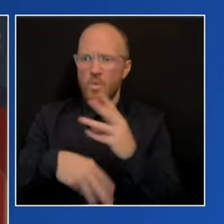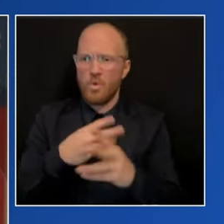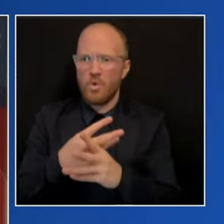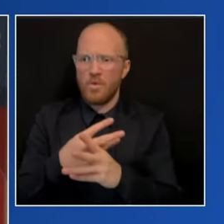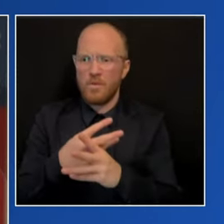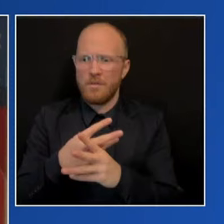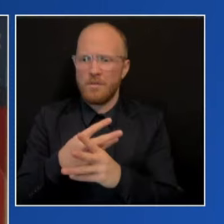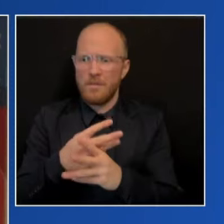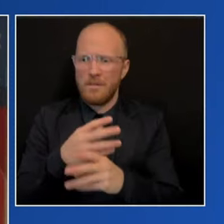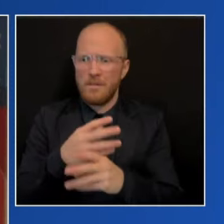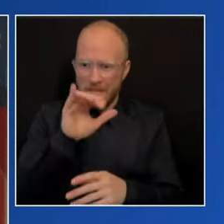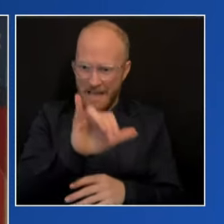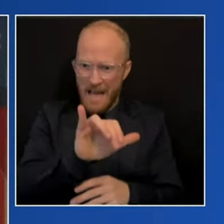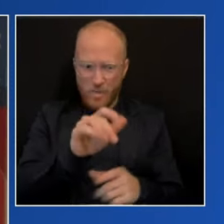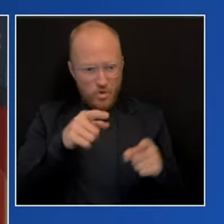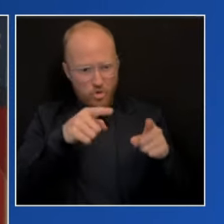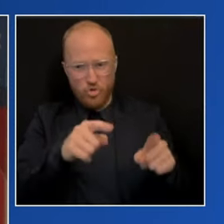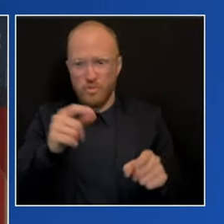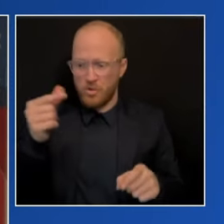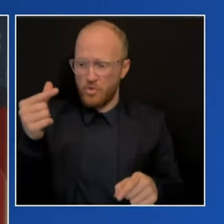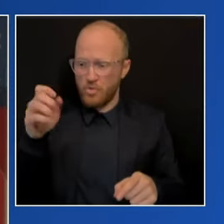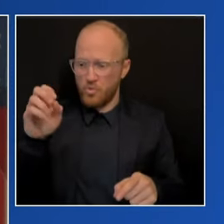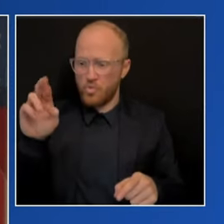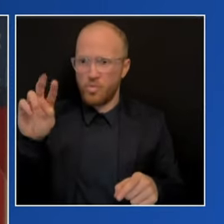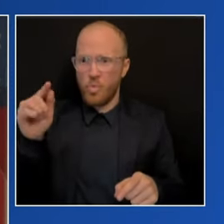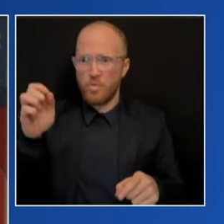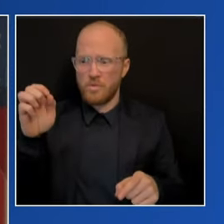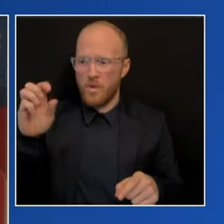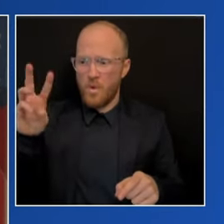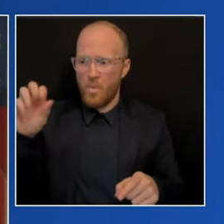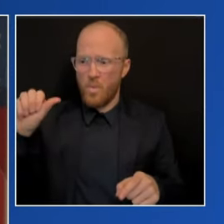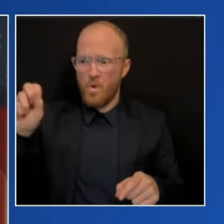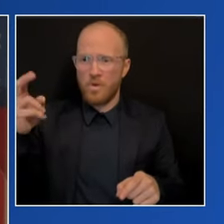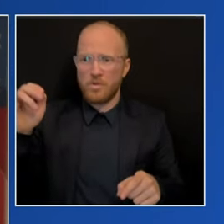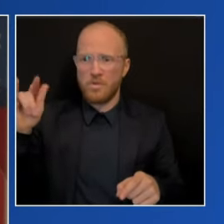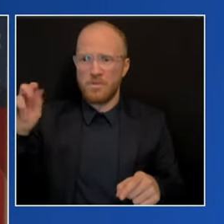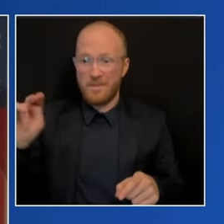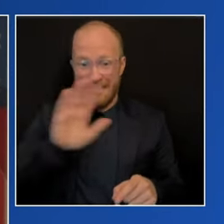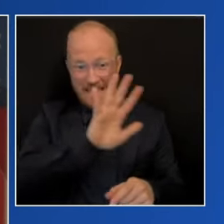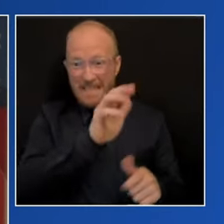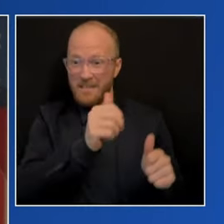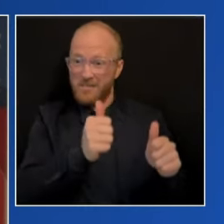power, having just defeated the most powerful empire on earth.